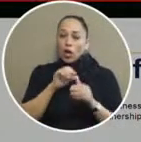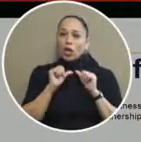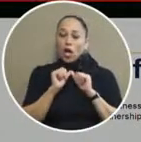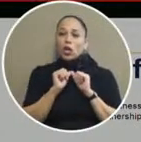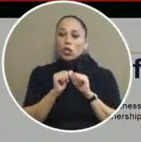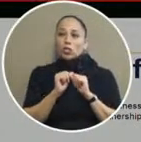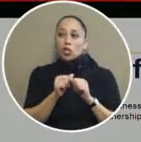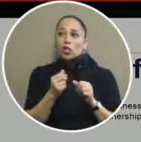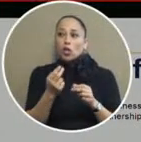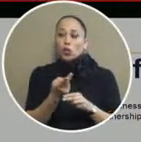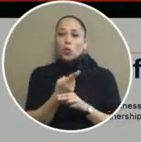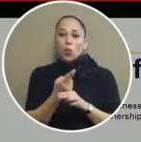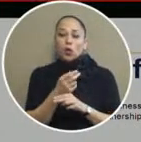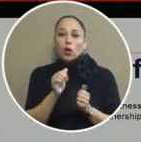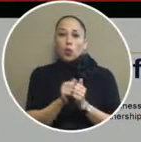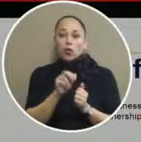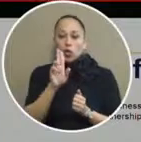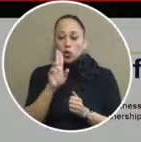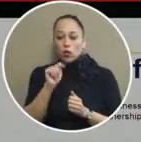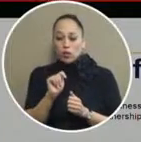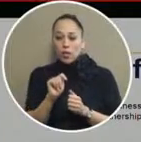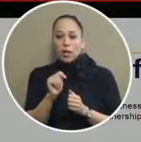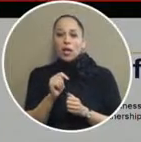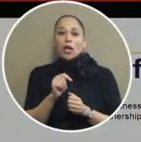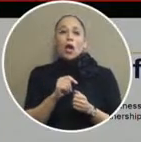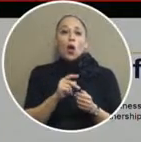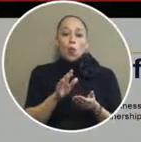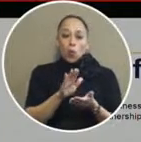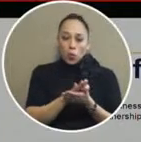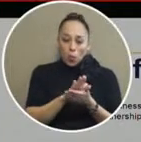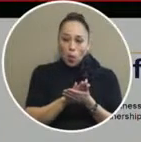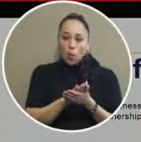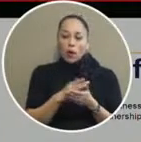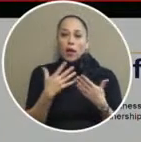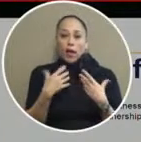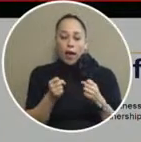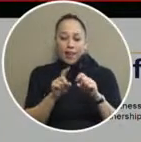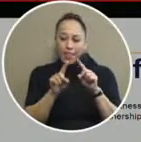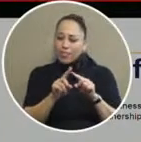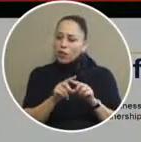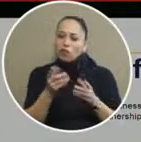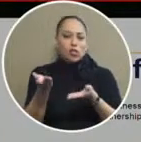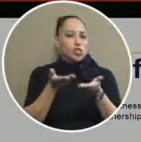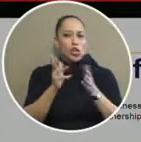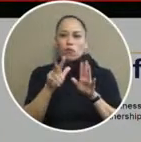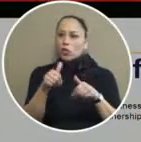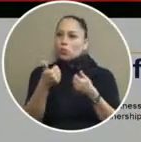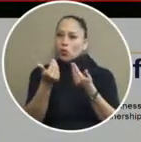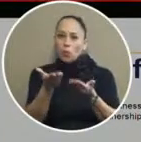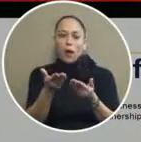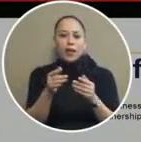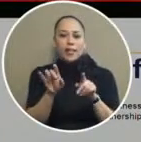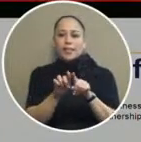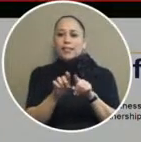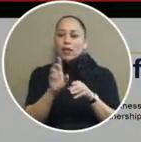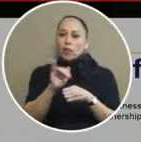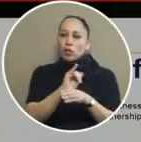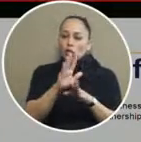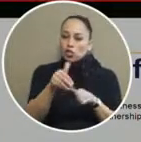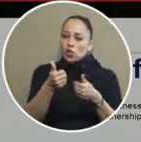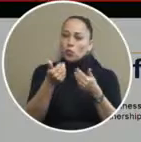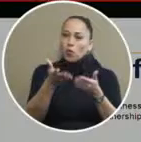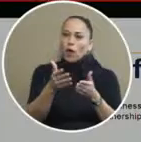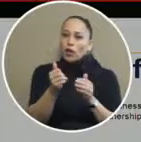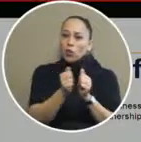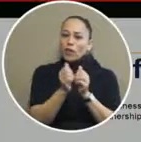work with the UT School of Public Health and with various other service providers, as well as the industry, to provide us